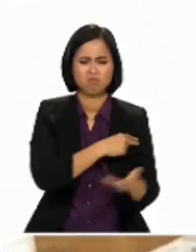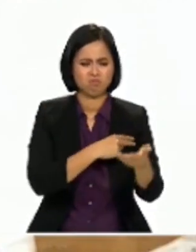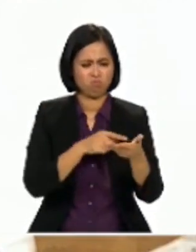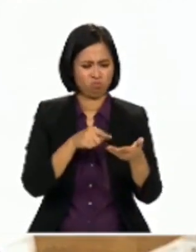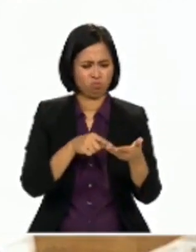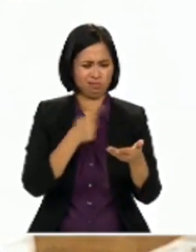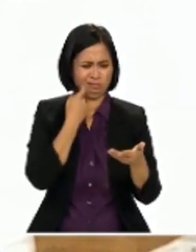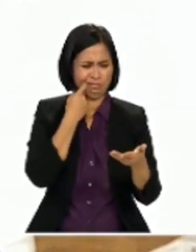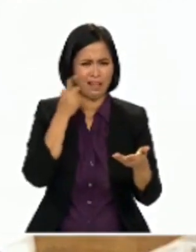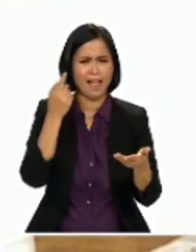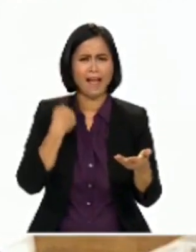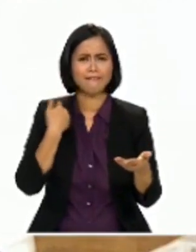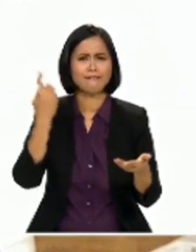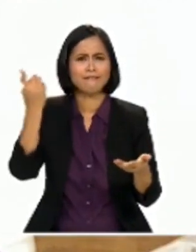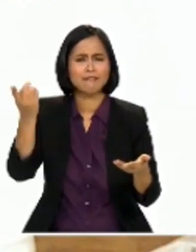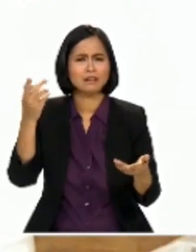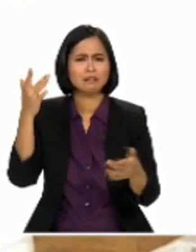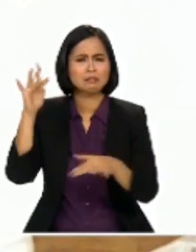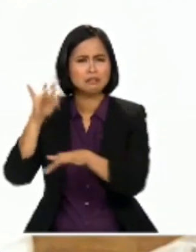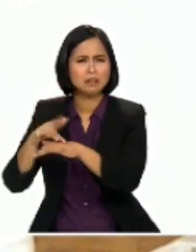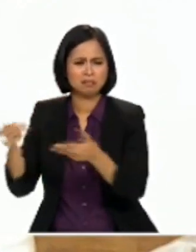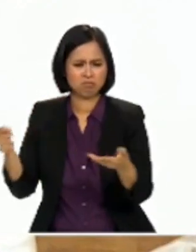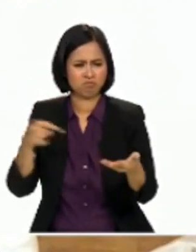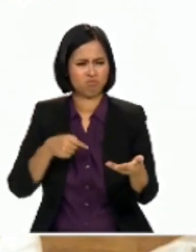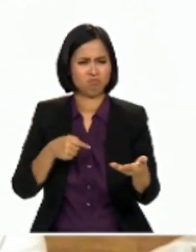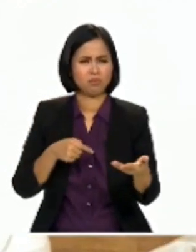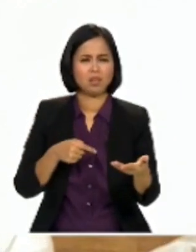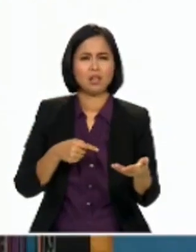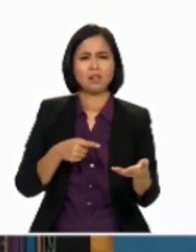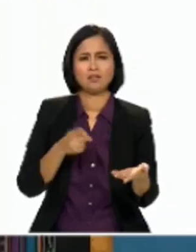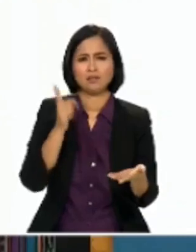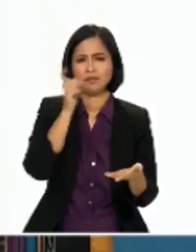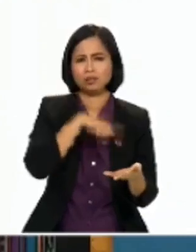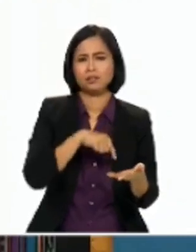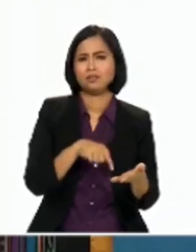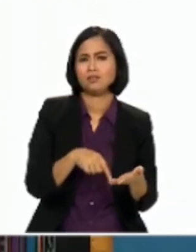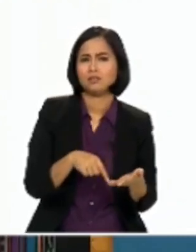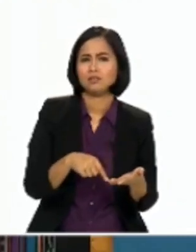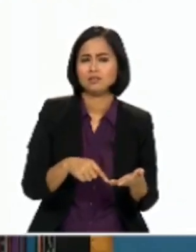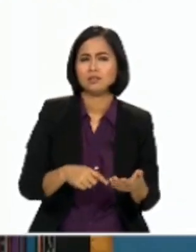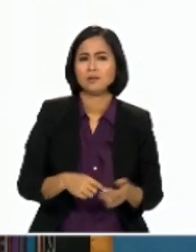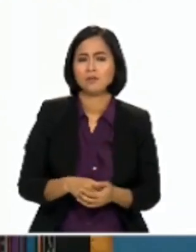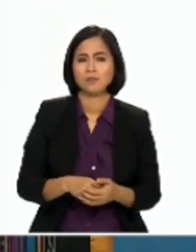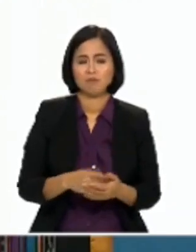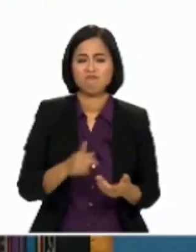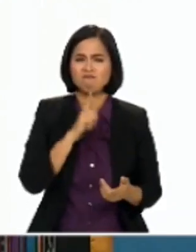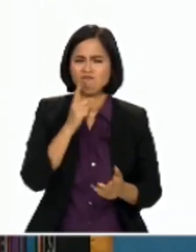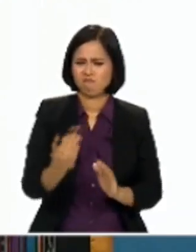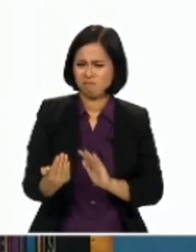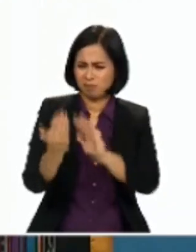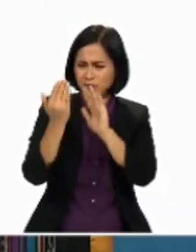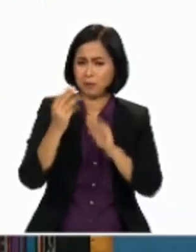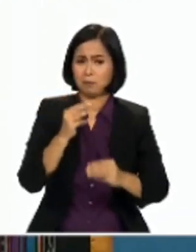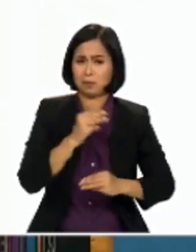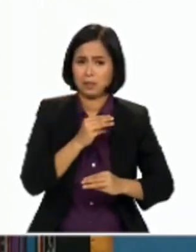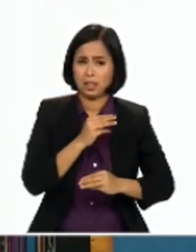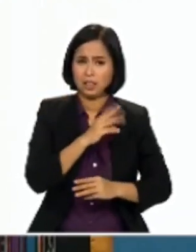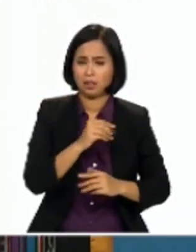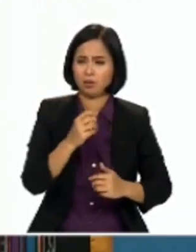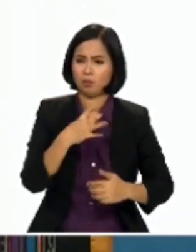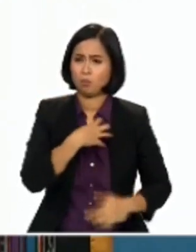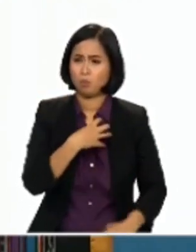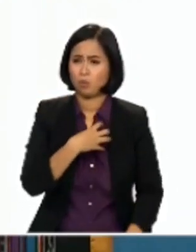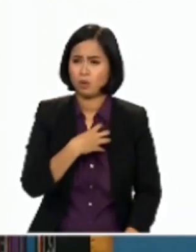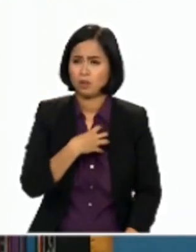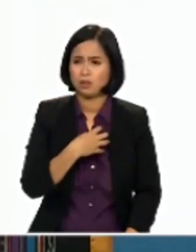Igaling pa ako doon, when I was facing the military and police, sabi ko, look,